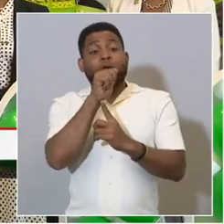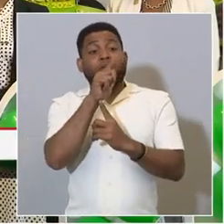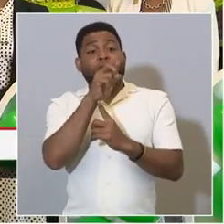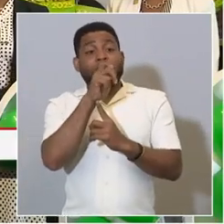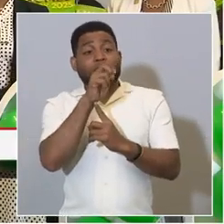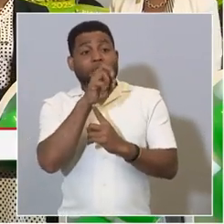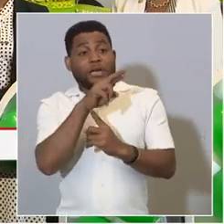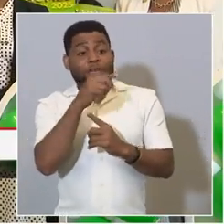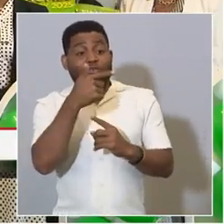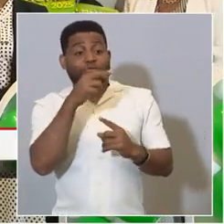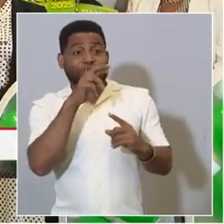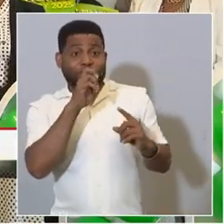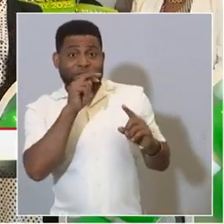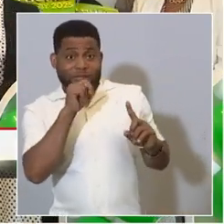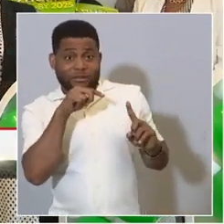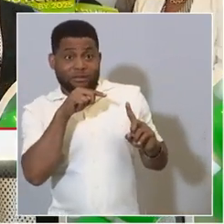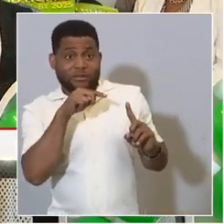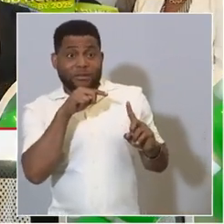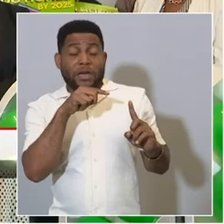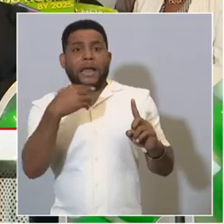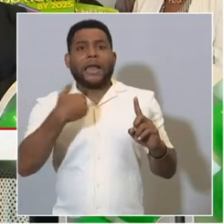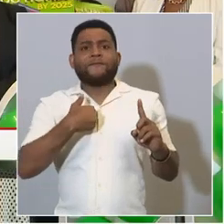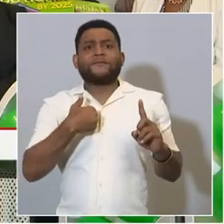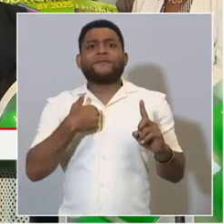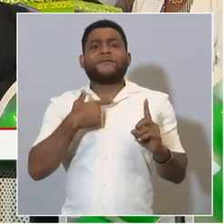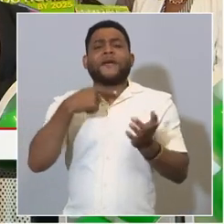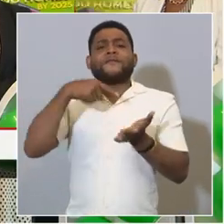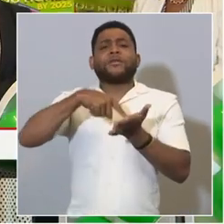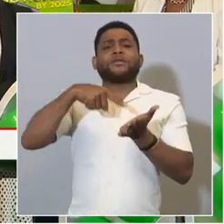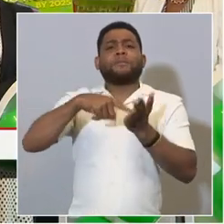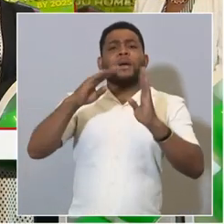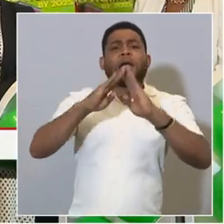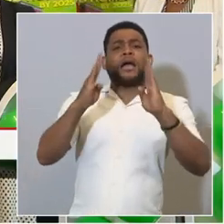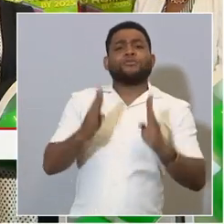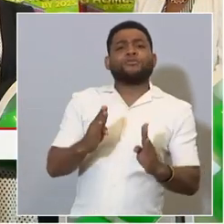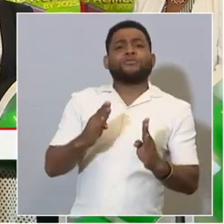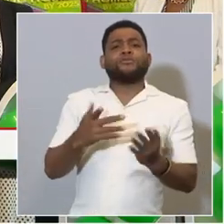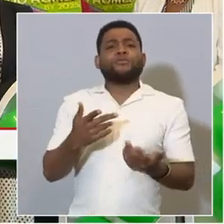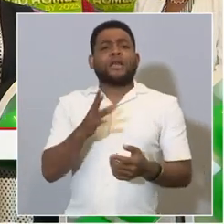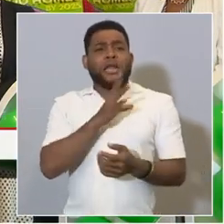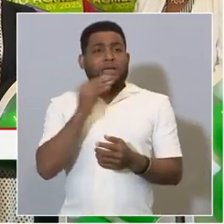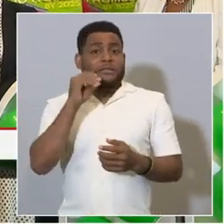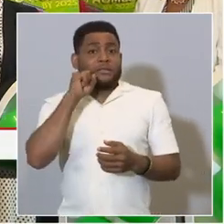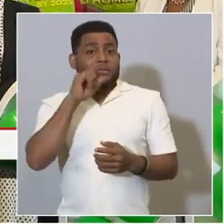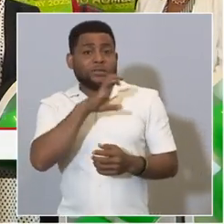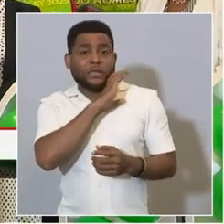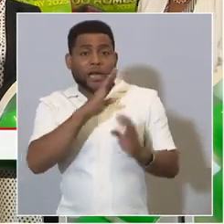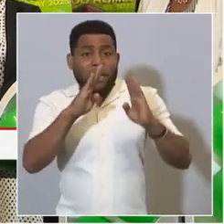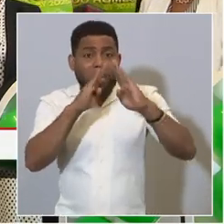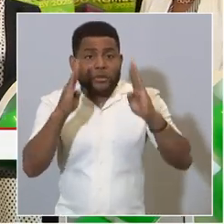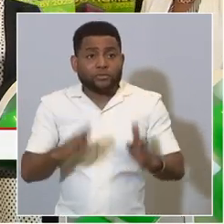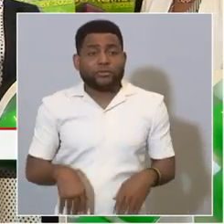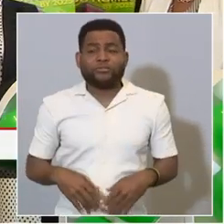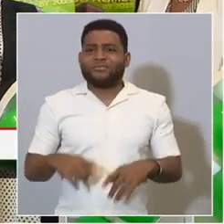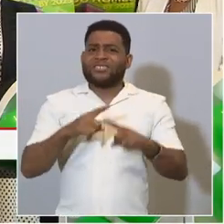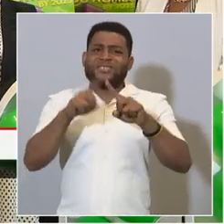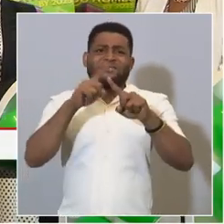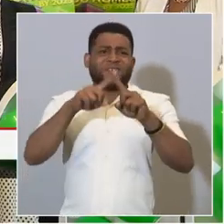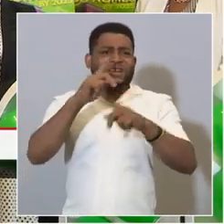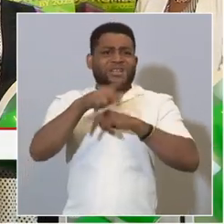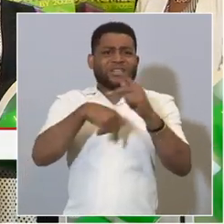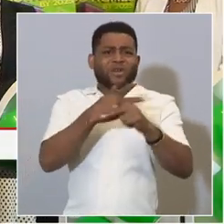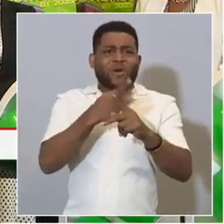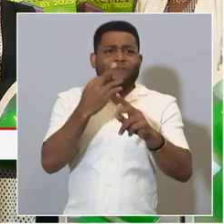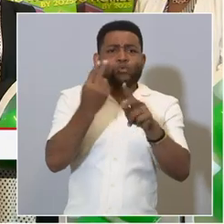condominiums, rental housing. It's this mix of types of housing as well as types of uses that really